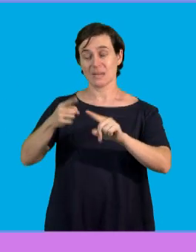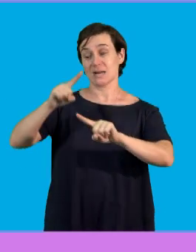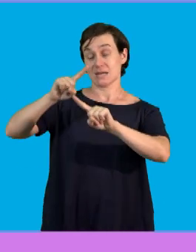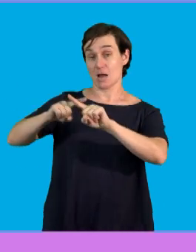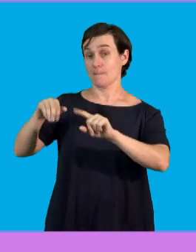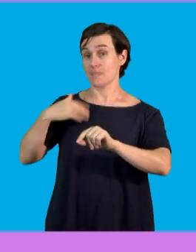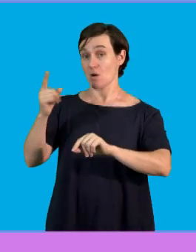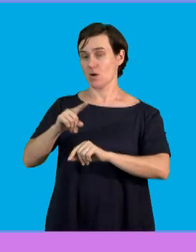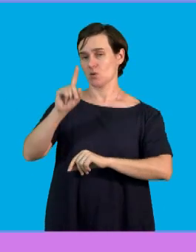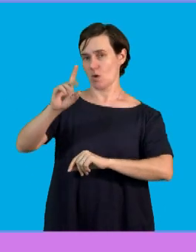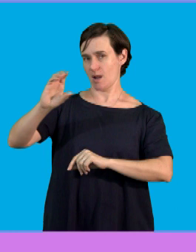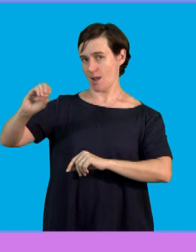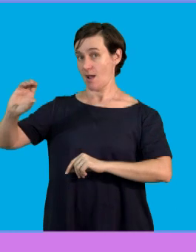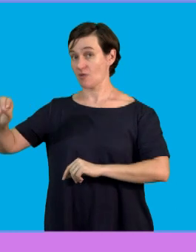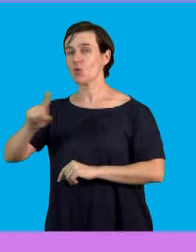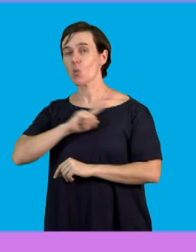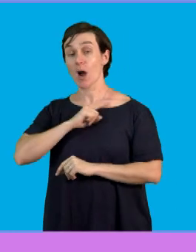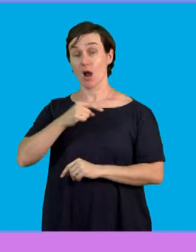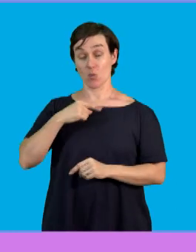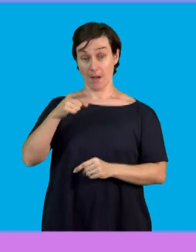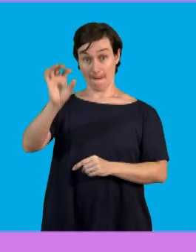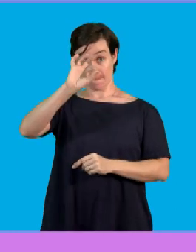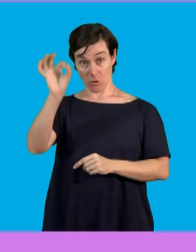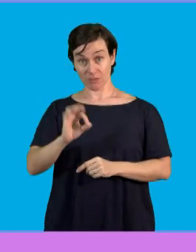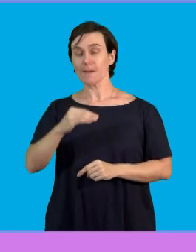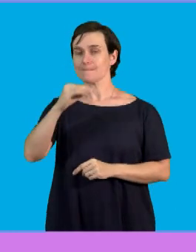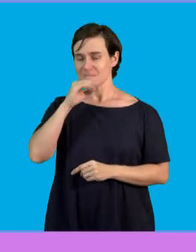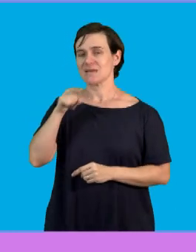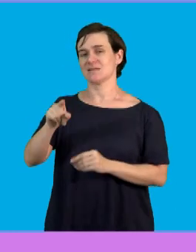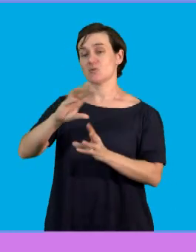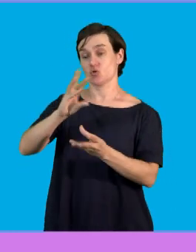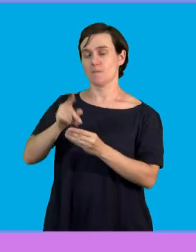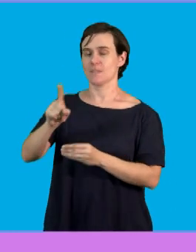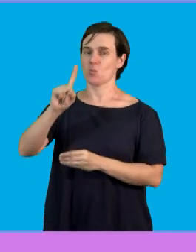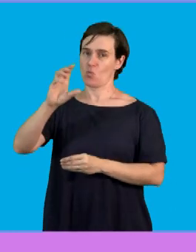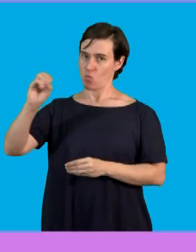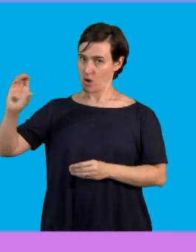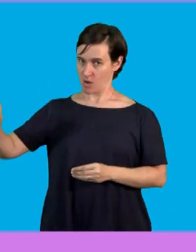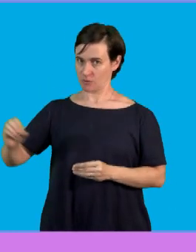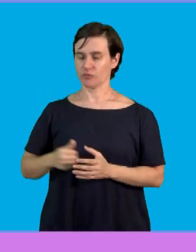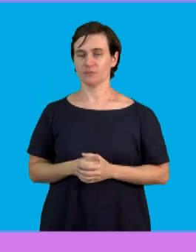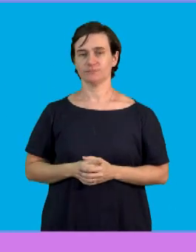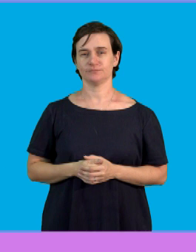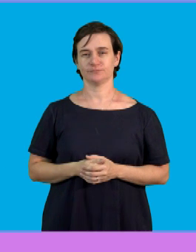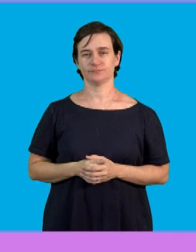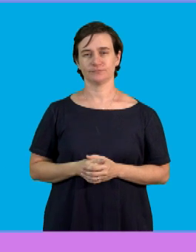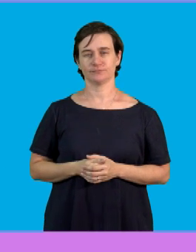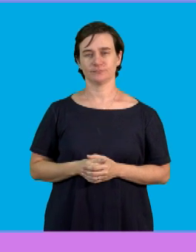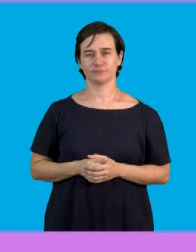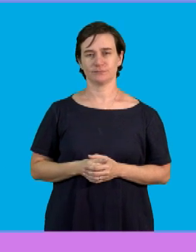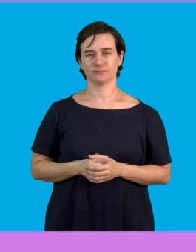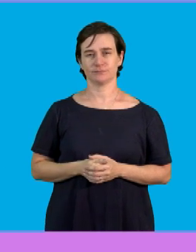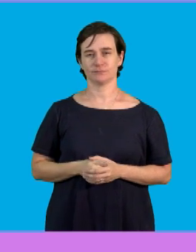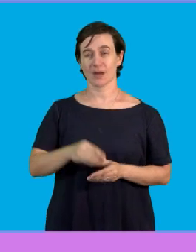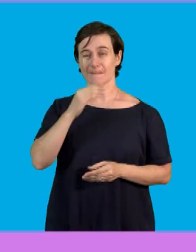by 100, because when we work with percentages, everything needs to add up to 100. So now this will give us